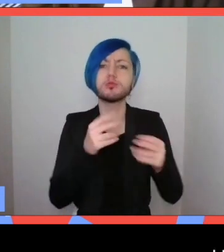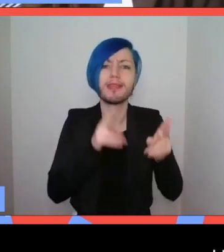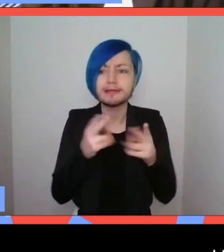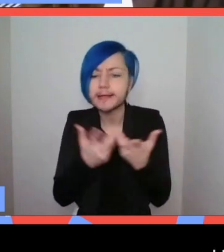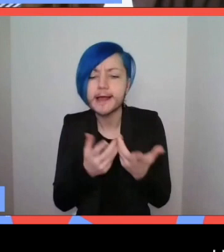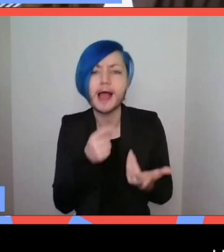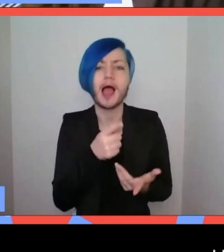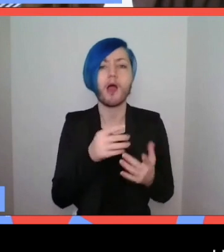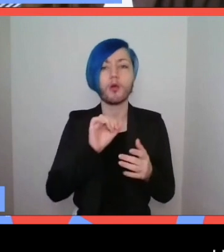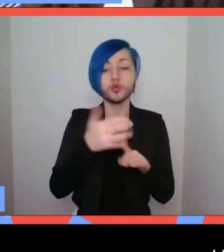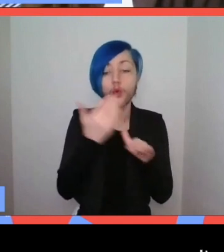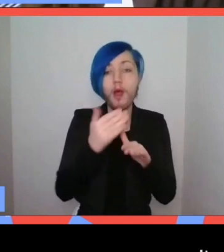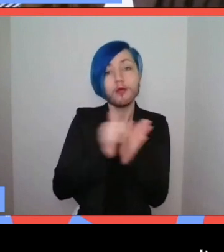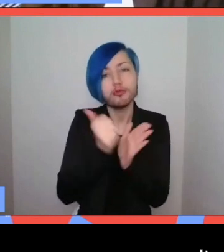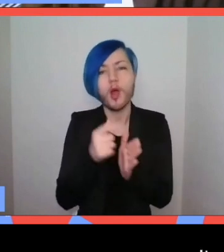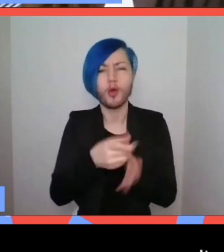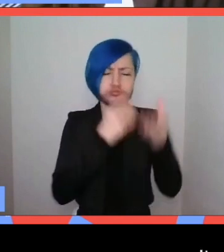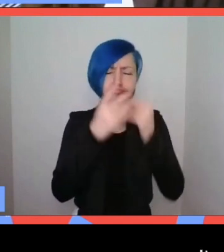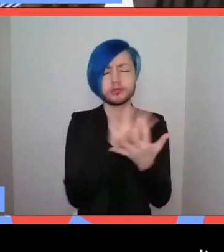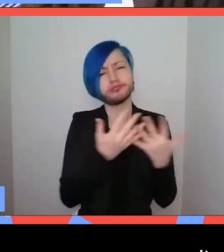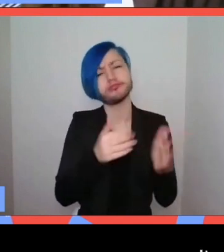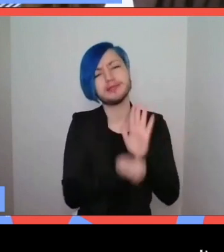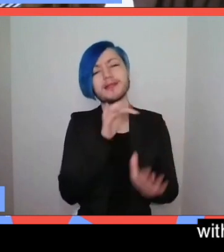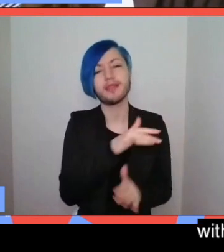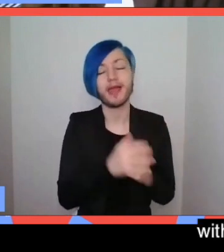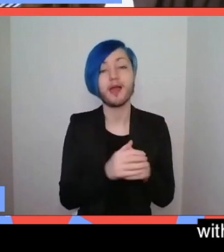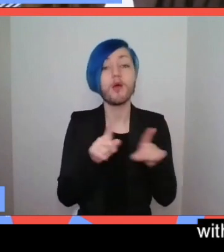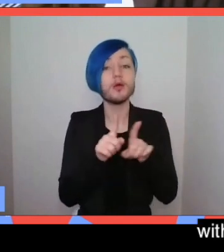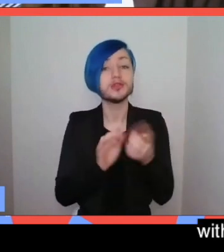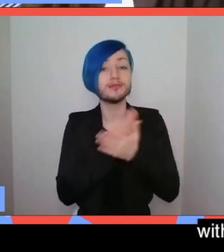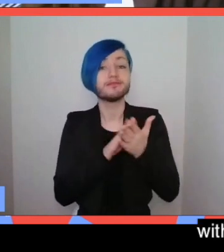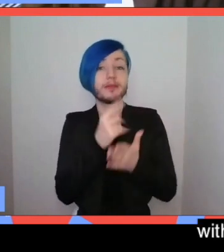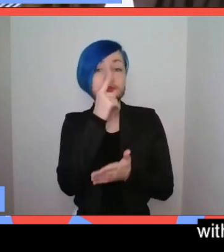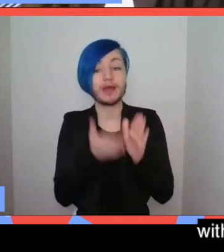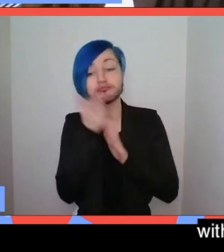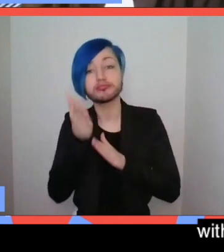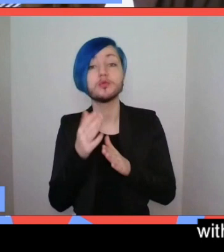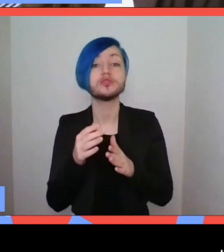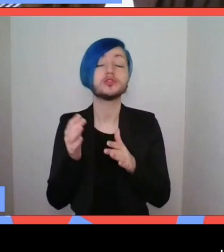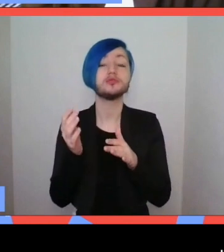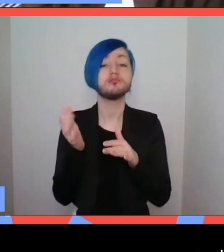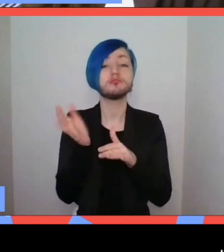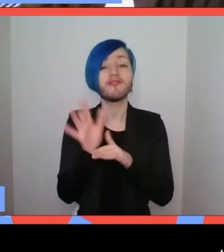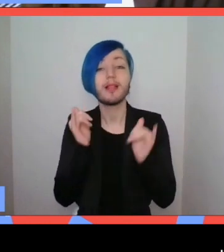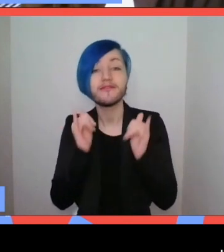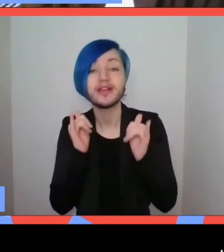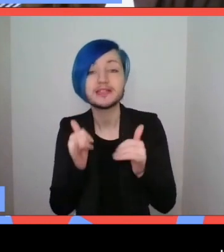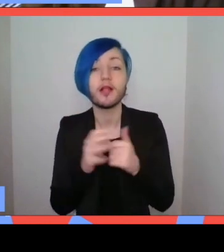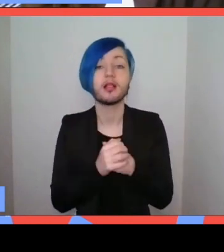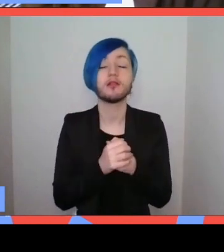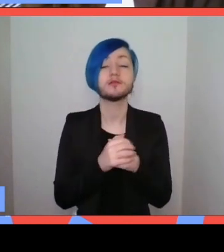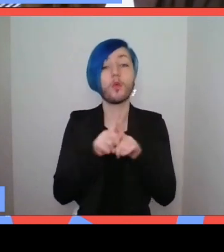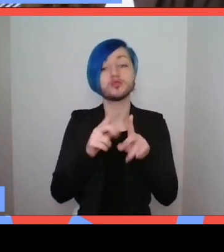how to promote your work. It will also often provide you with the chance of attending film festivals as press and reviewing screener